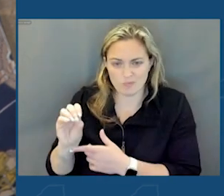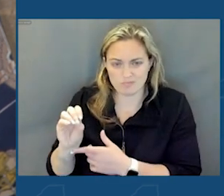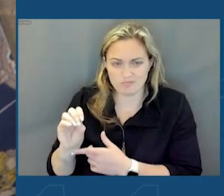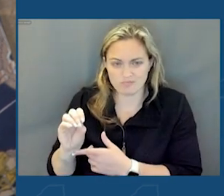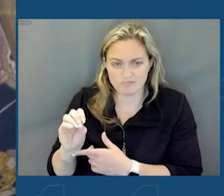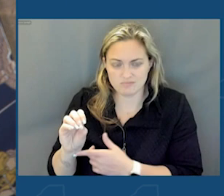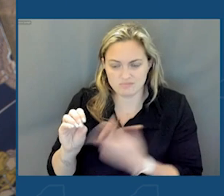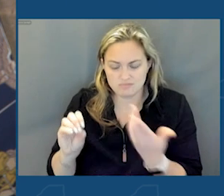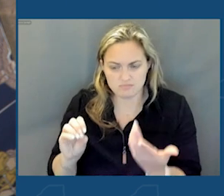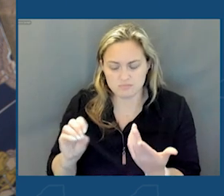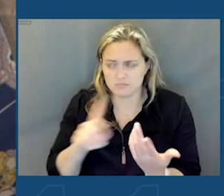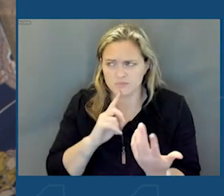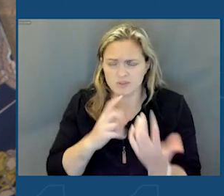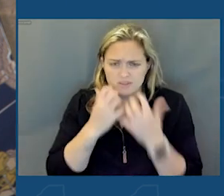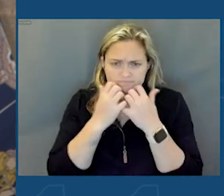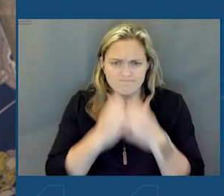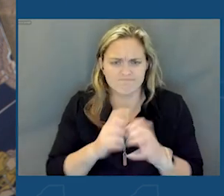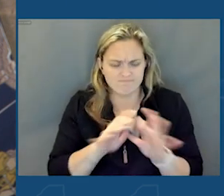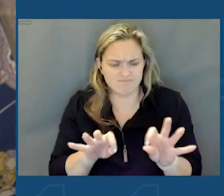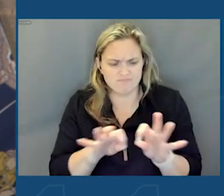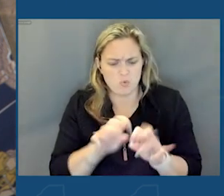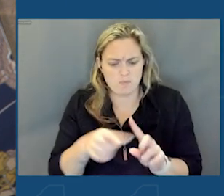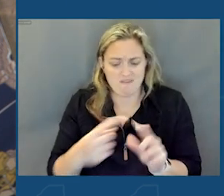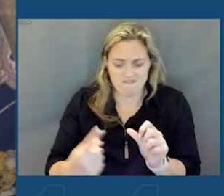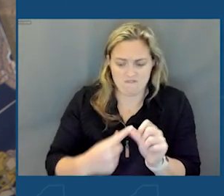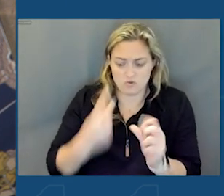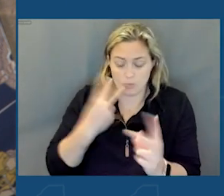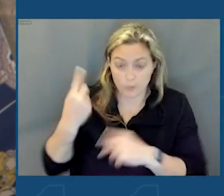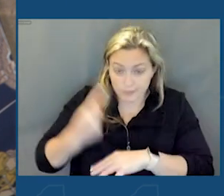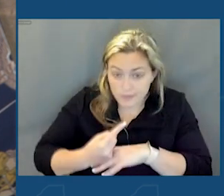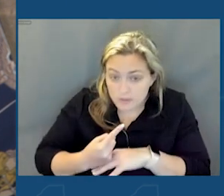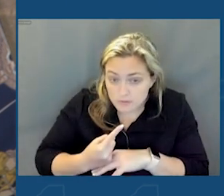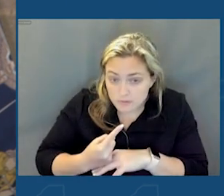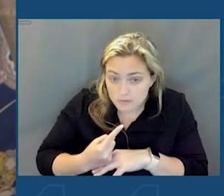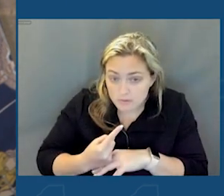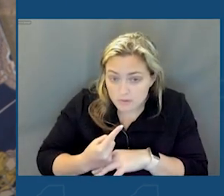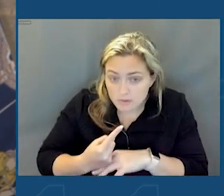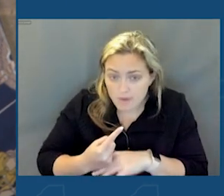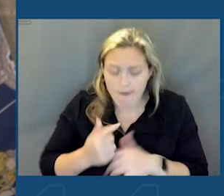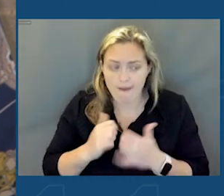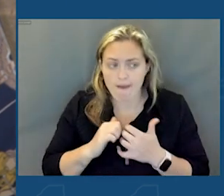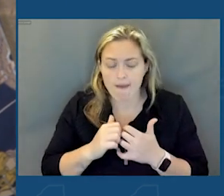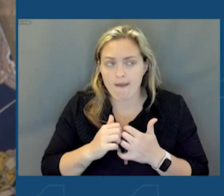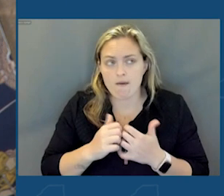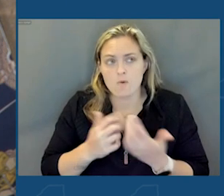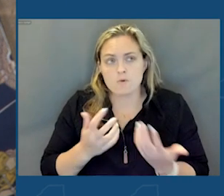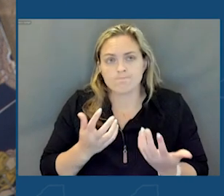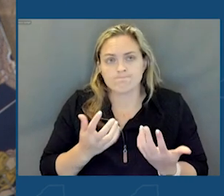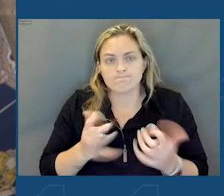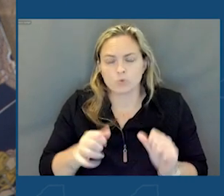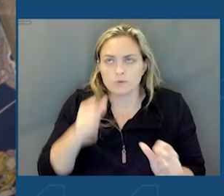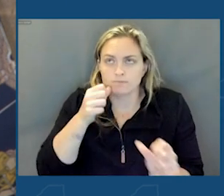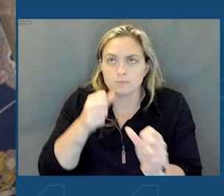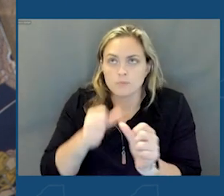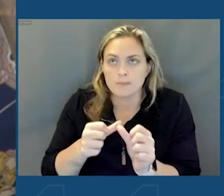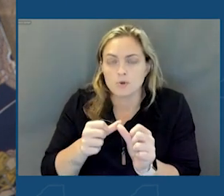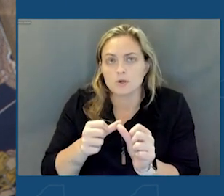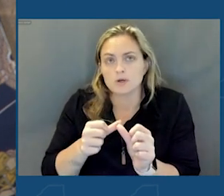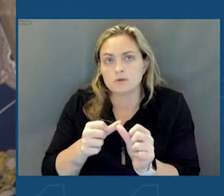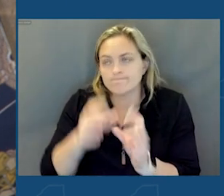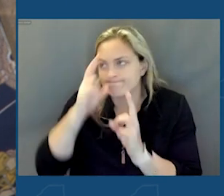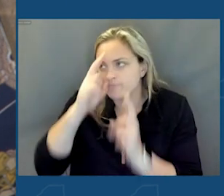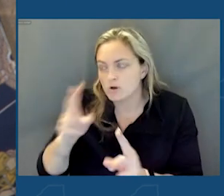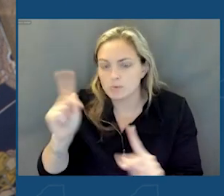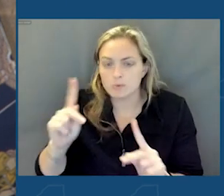is so significant about the first Memorial Day is that it was a way to commemorate those who fought in a